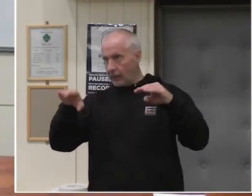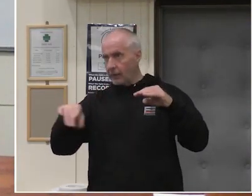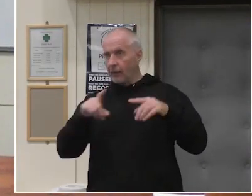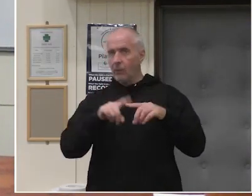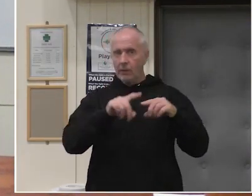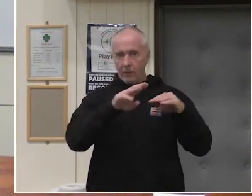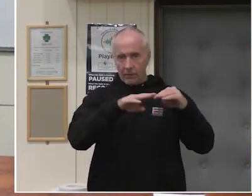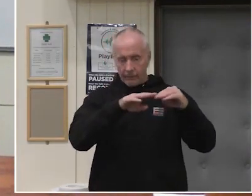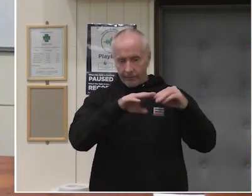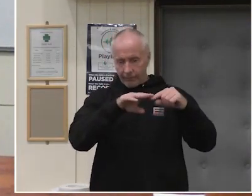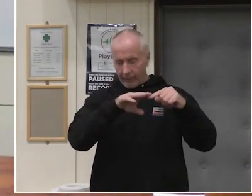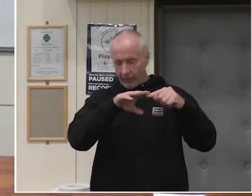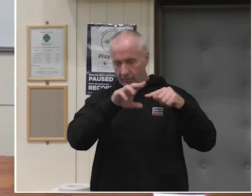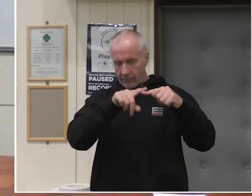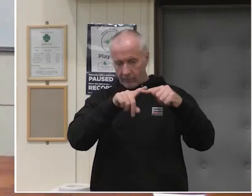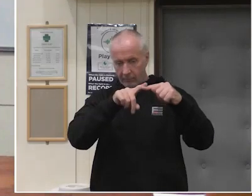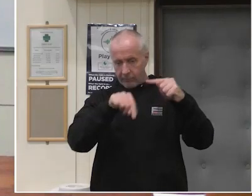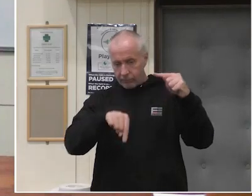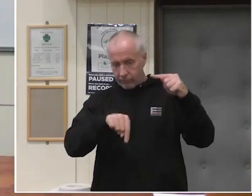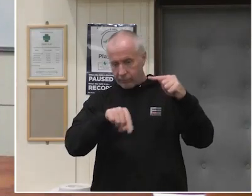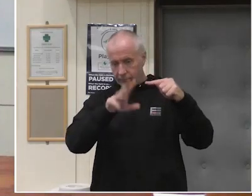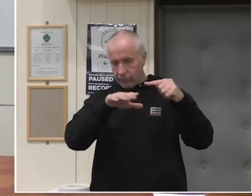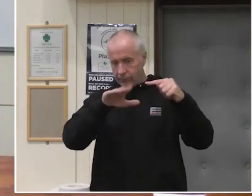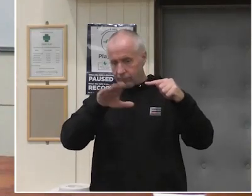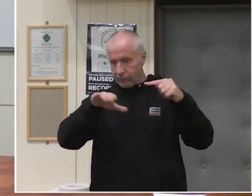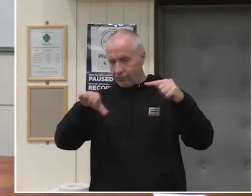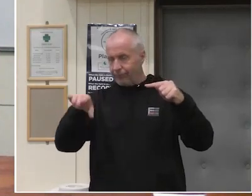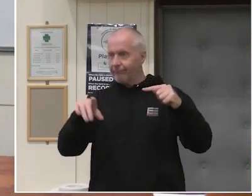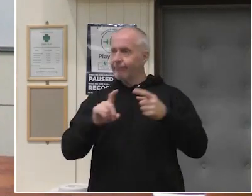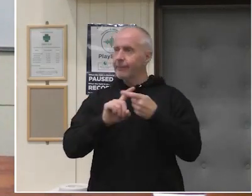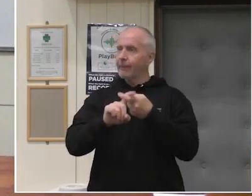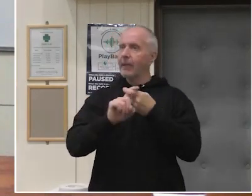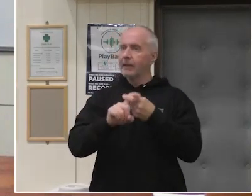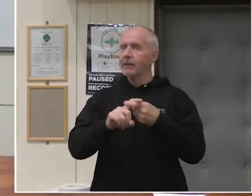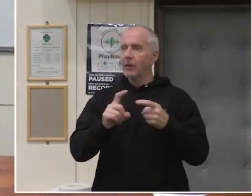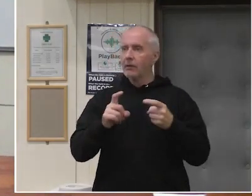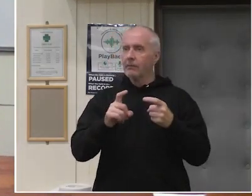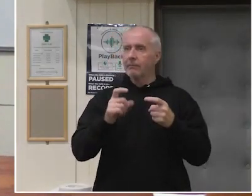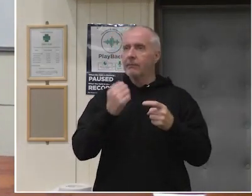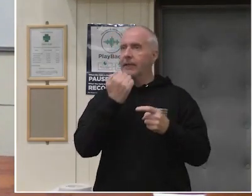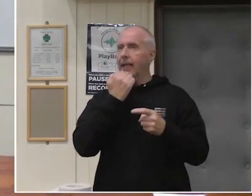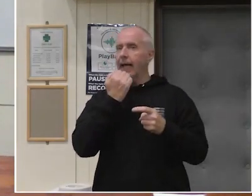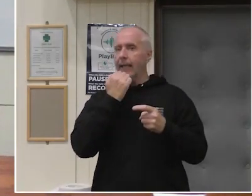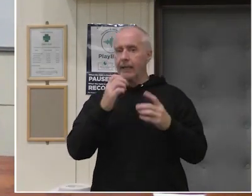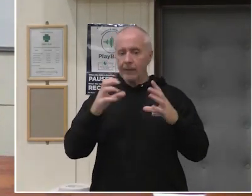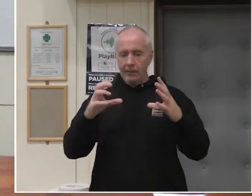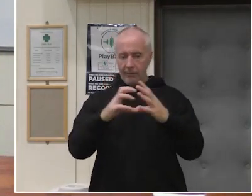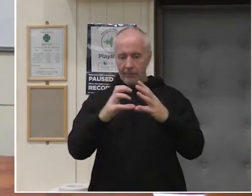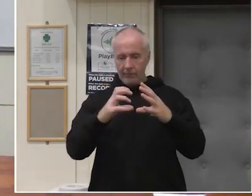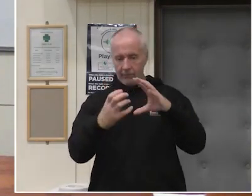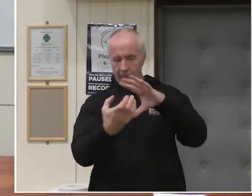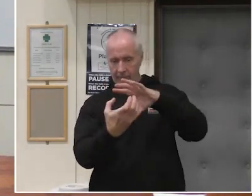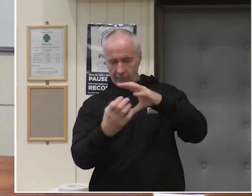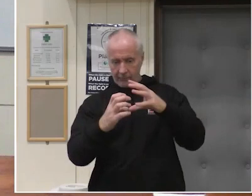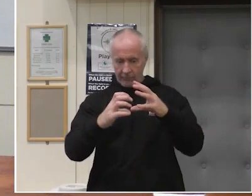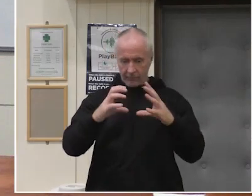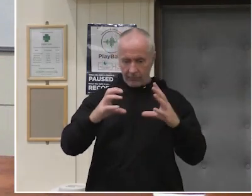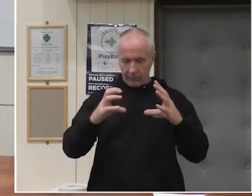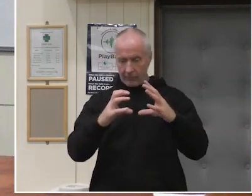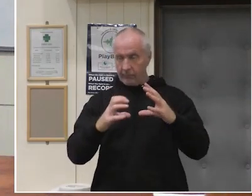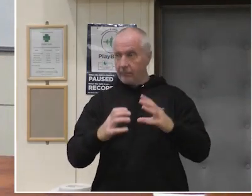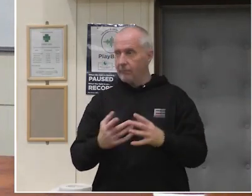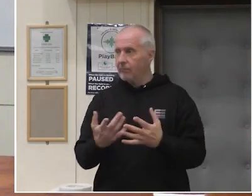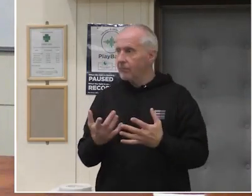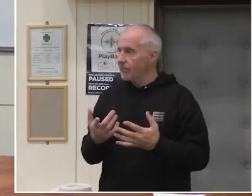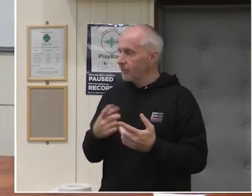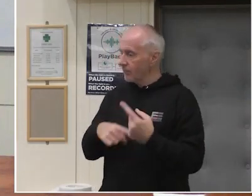at, all based upon its dimensions, usually. So what can we do